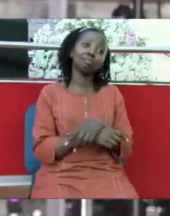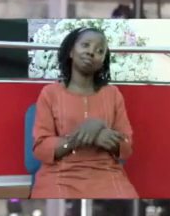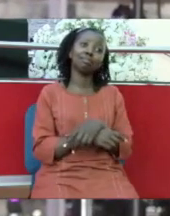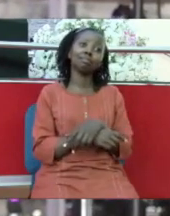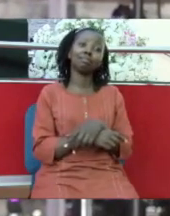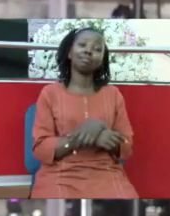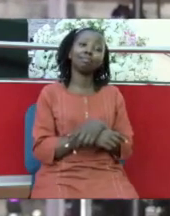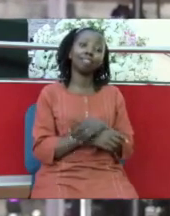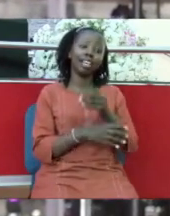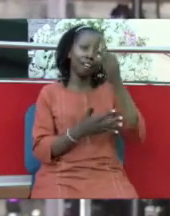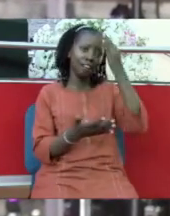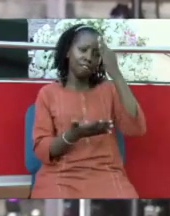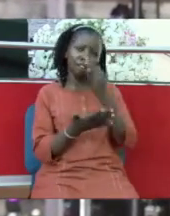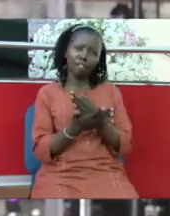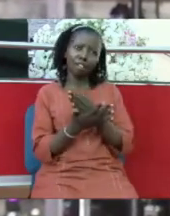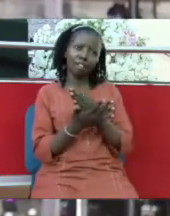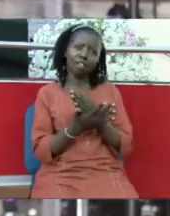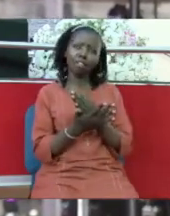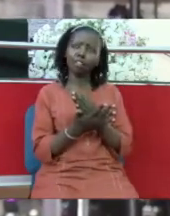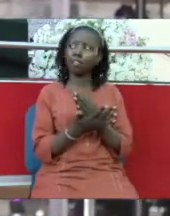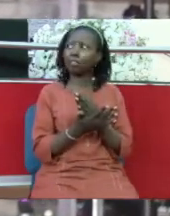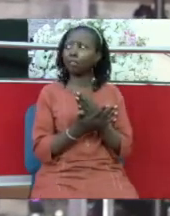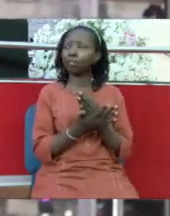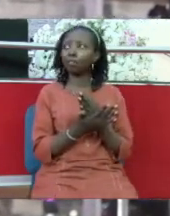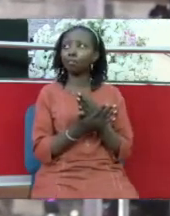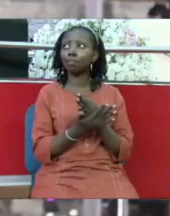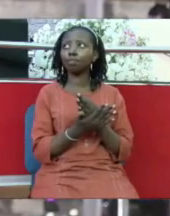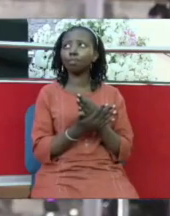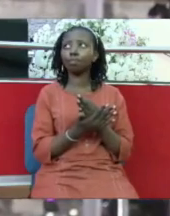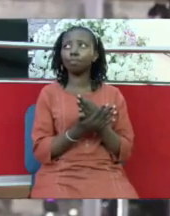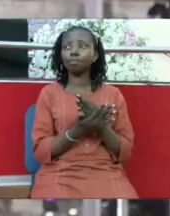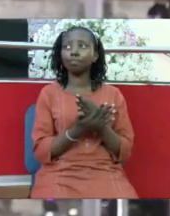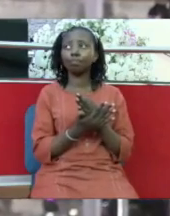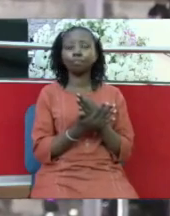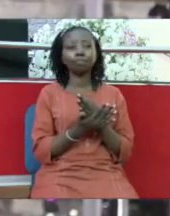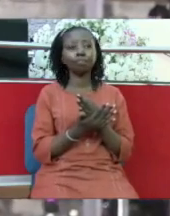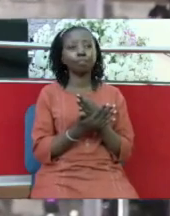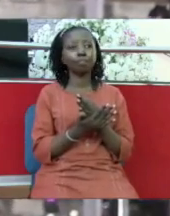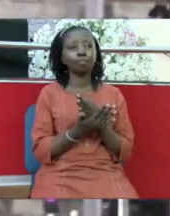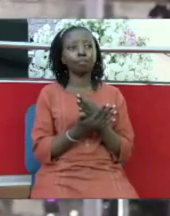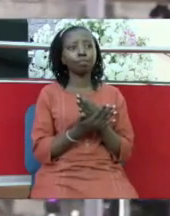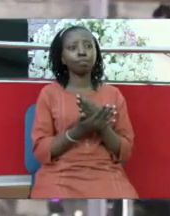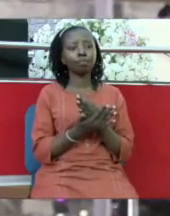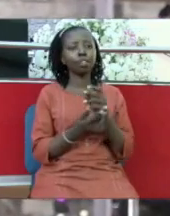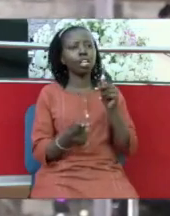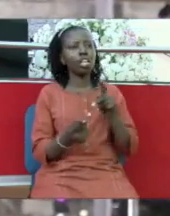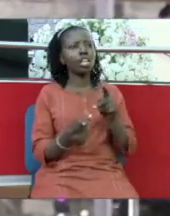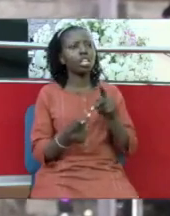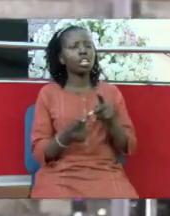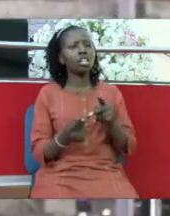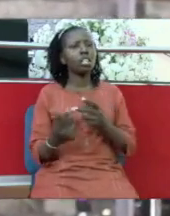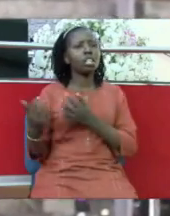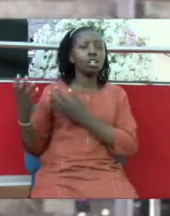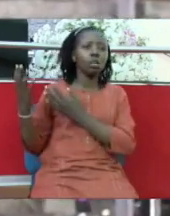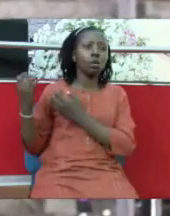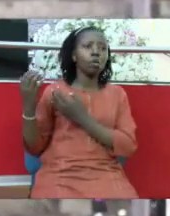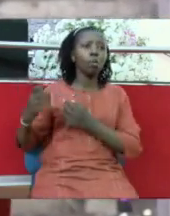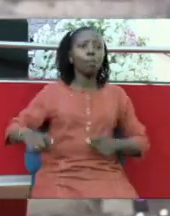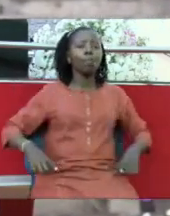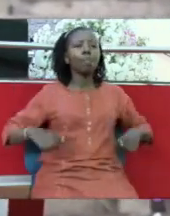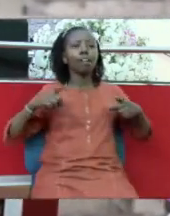You see, faith as a weapon. Imani kama silaha. It keeps hope alive. Huwa